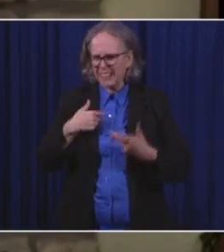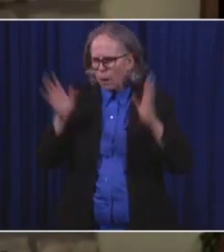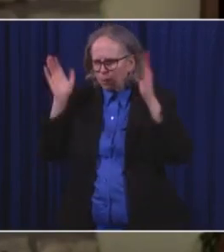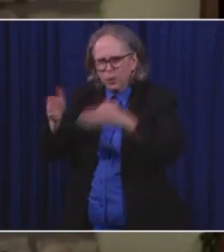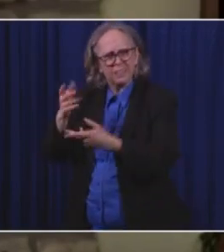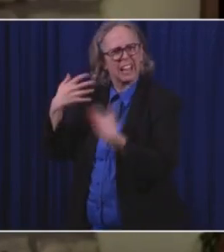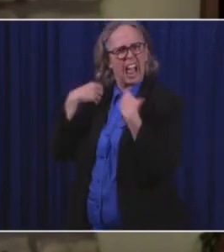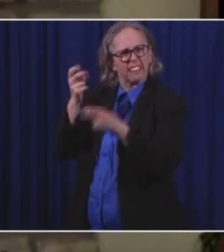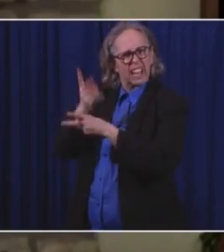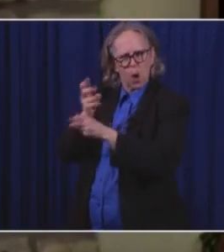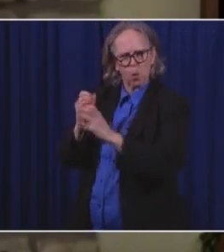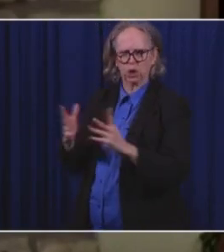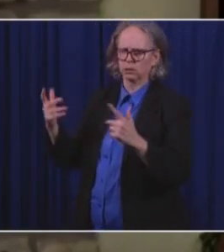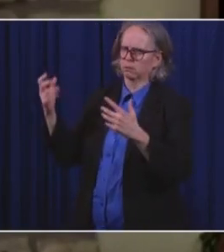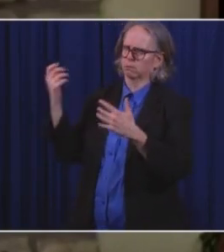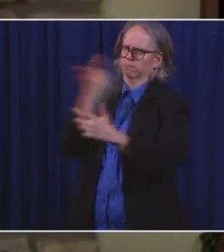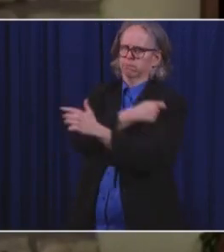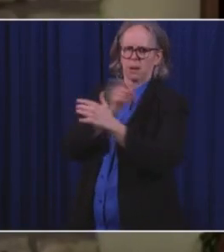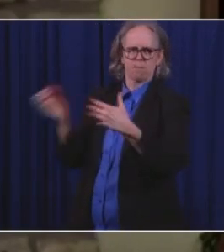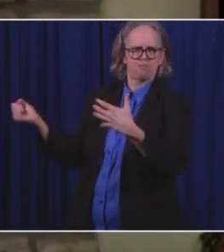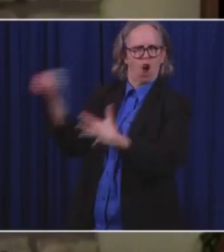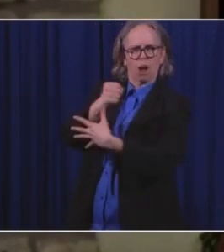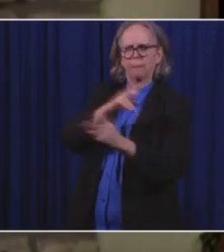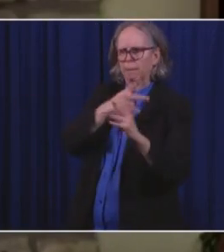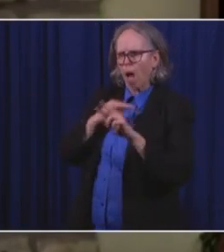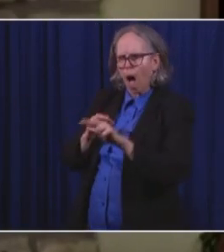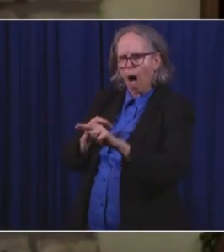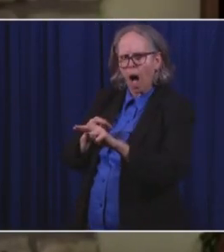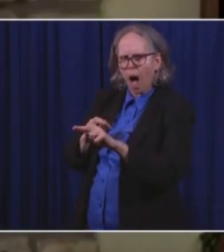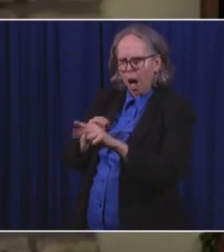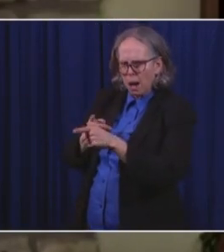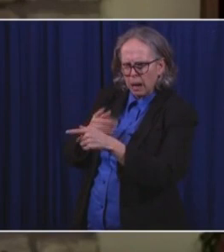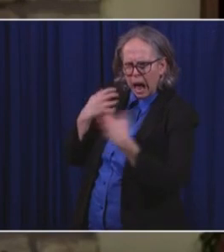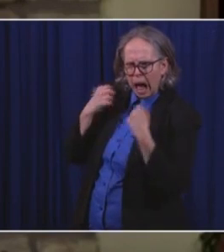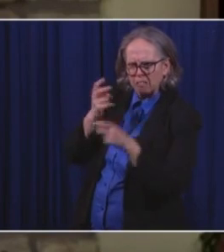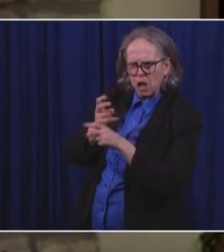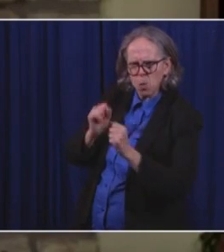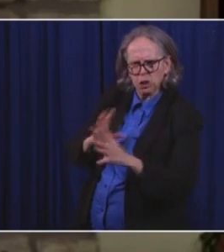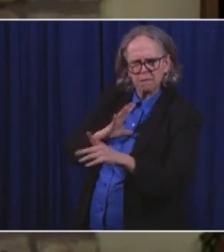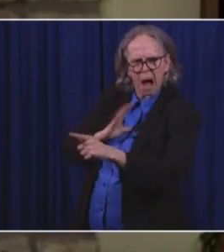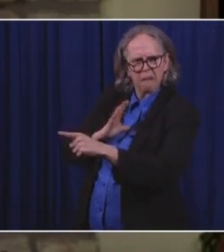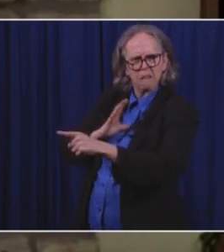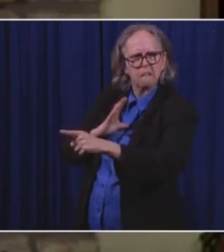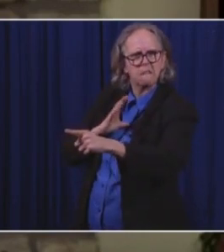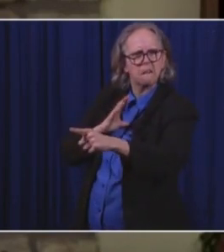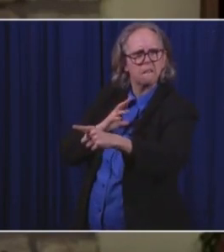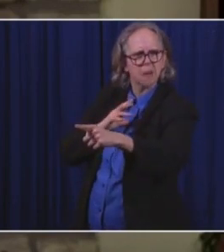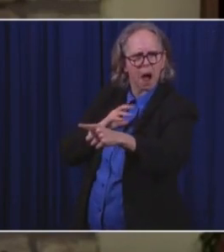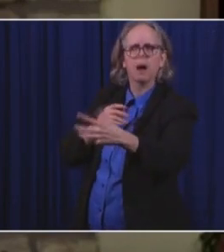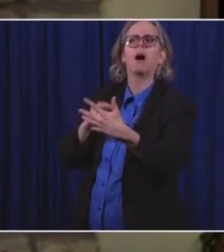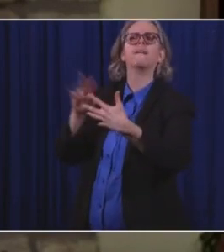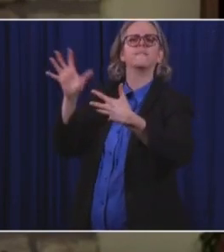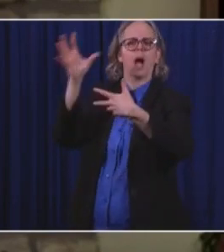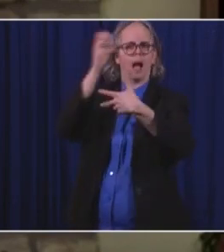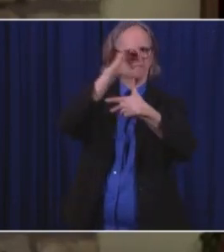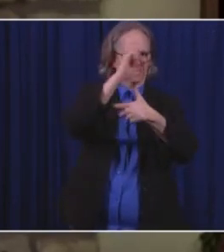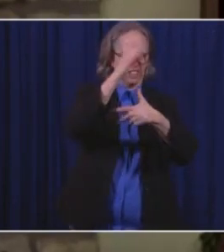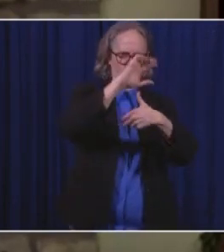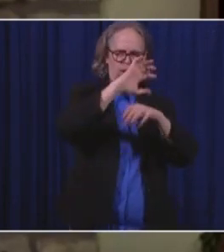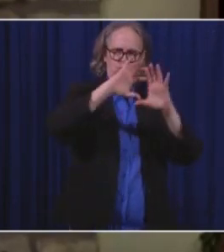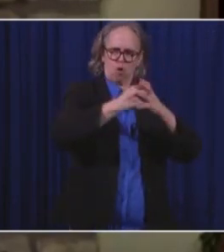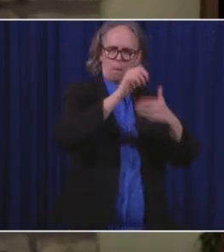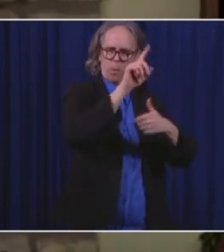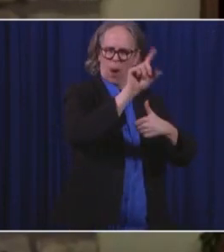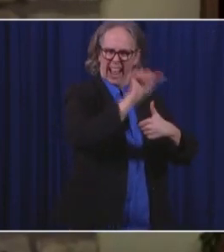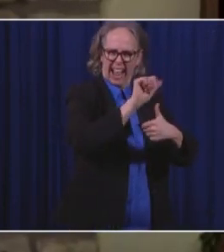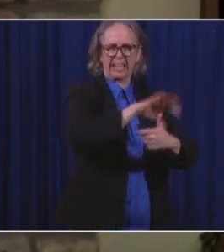then, frankly, by the time we get beyond the frontline health workers and people in congregate care settings, we're going